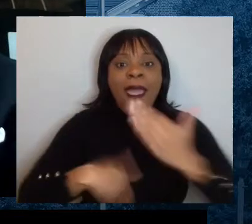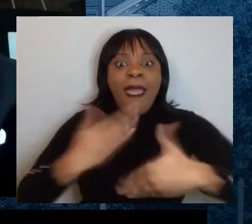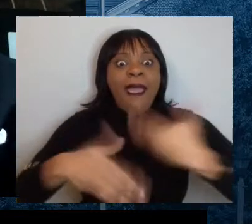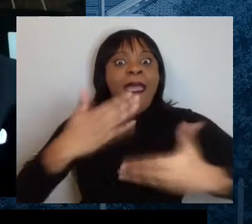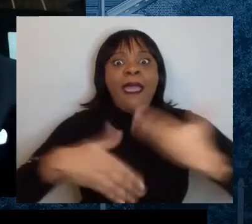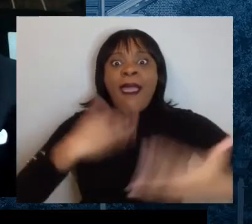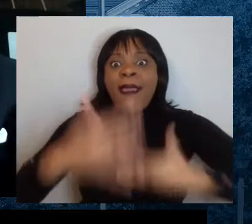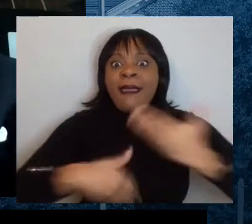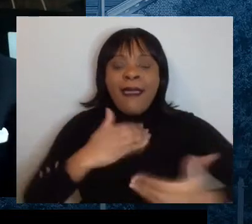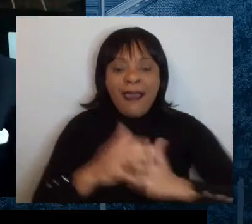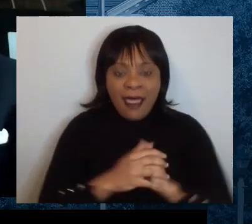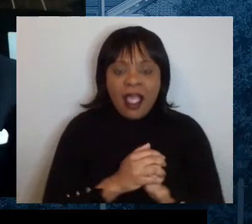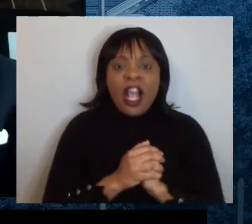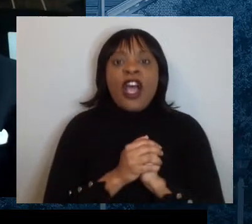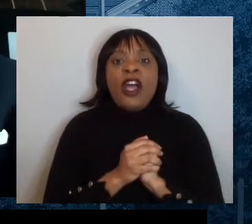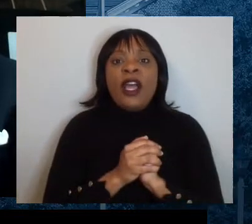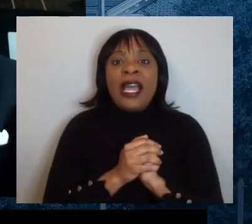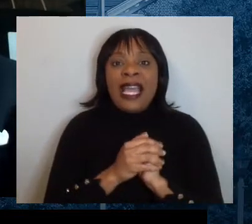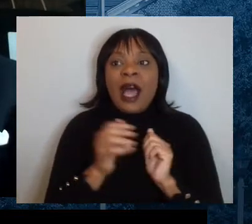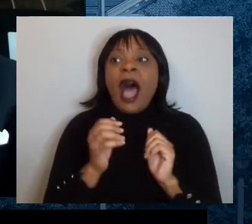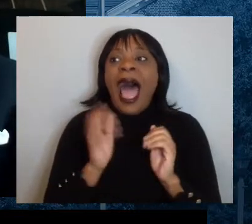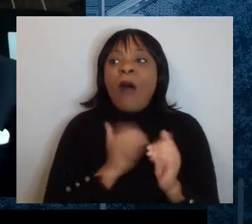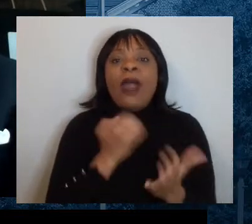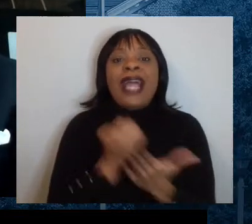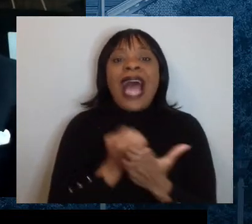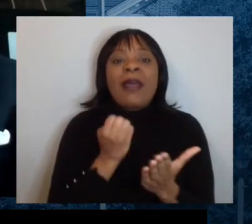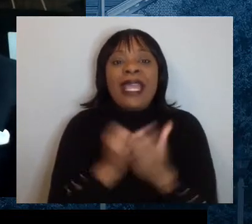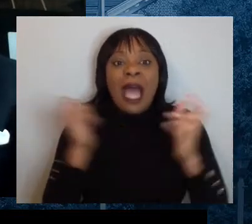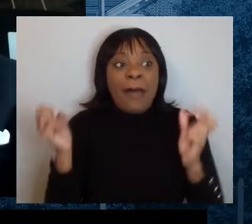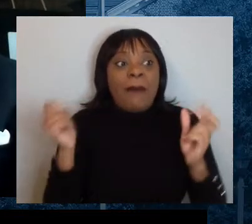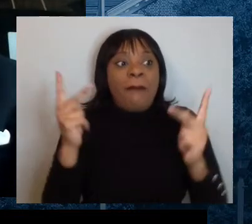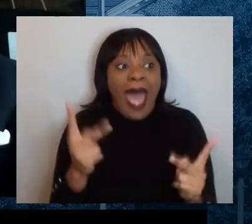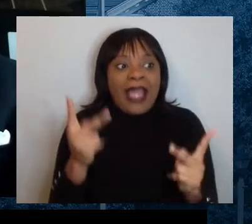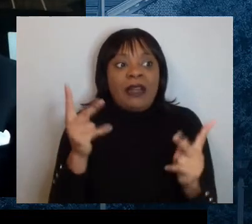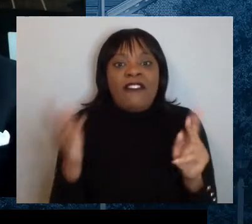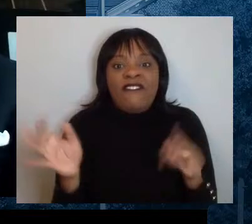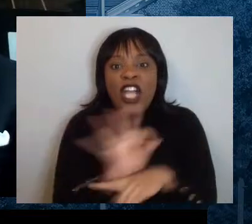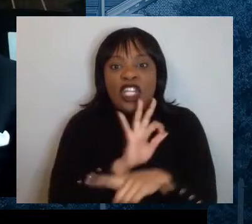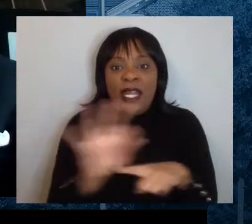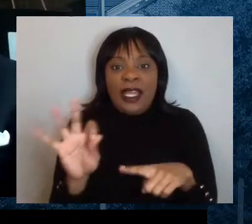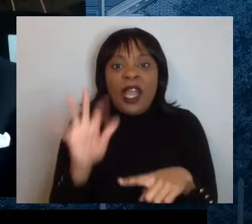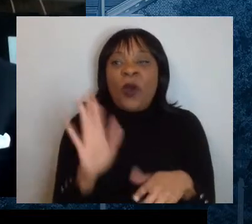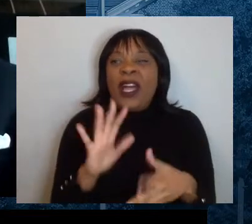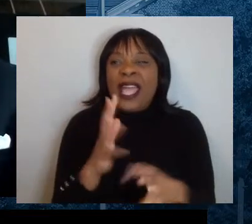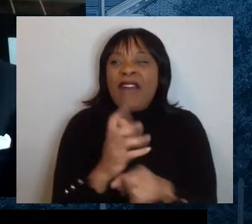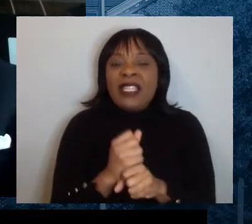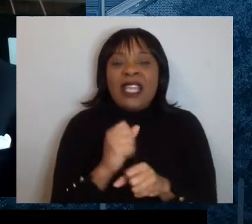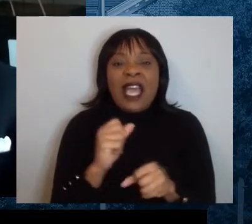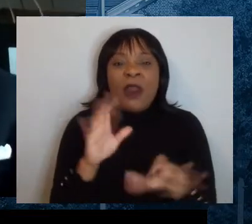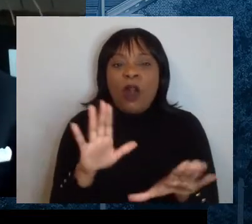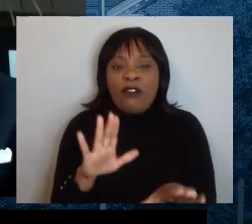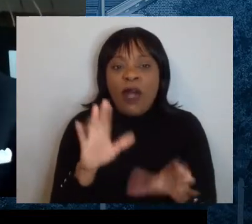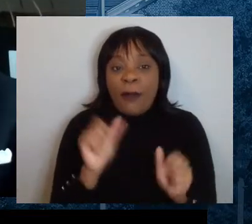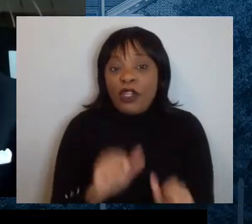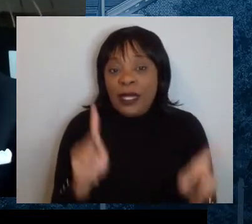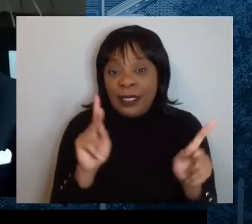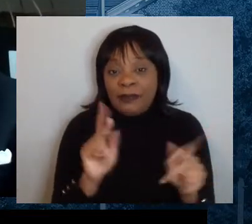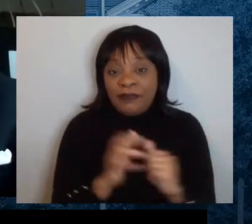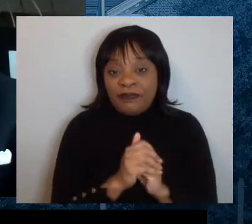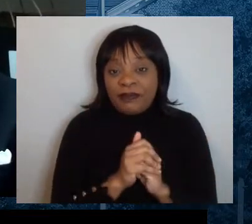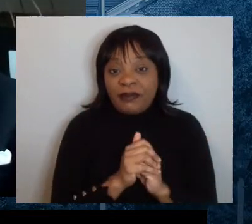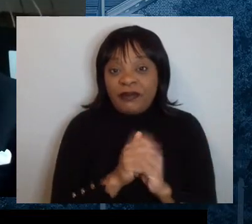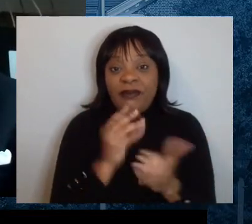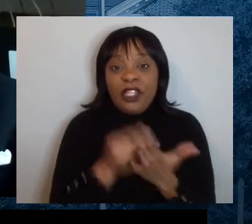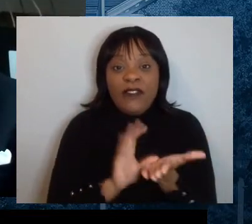the rebound of our economy across our state. It's going to give us an incredible opportunity to fund projects